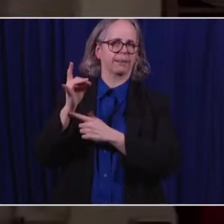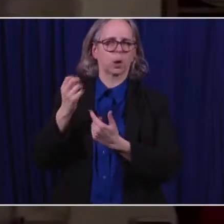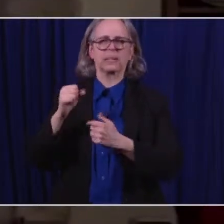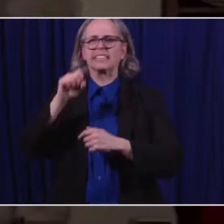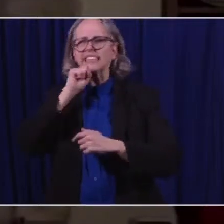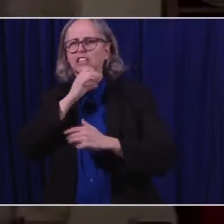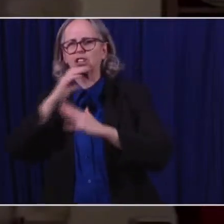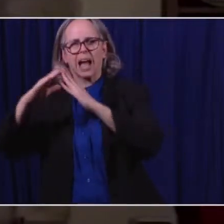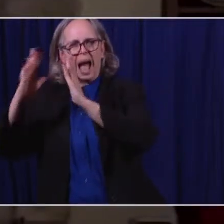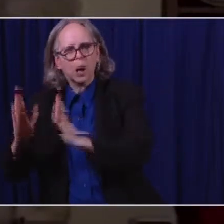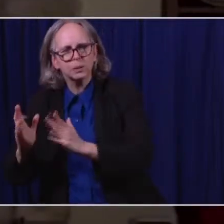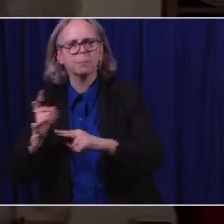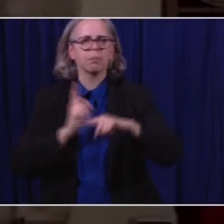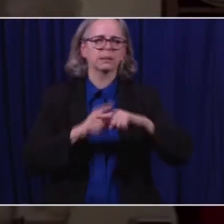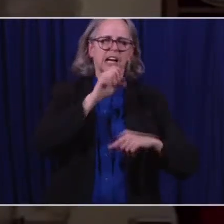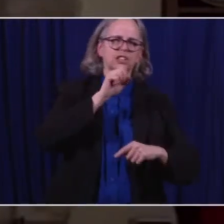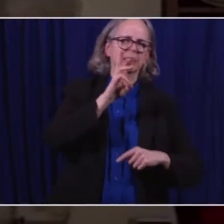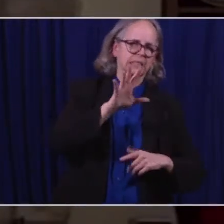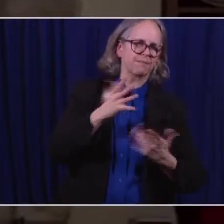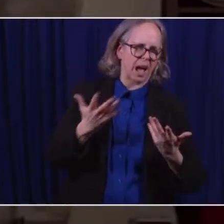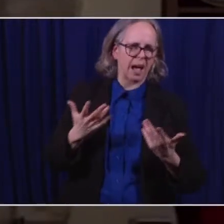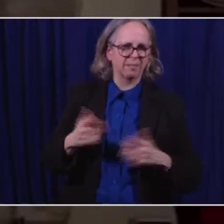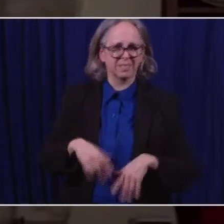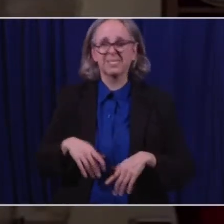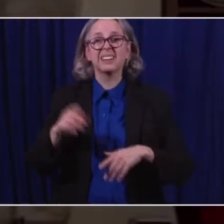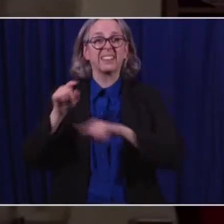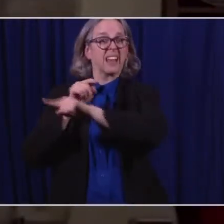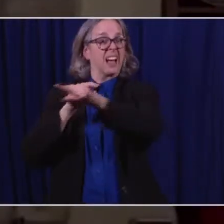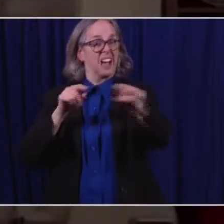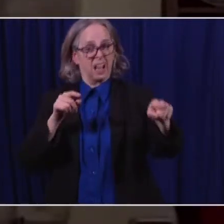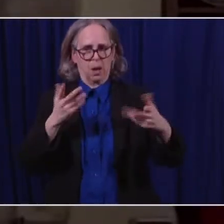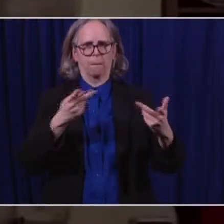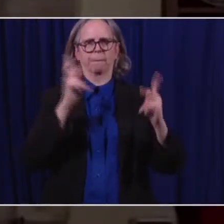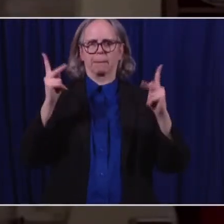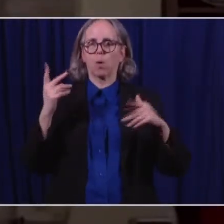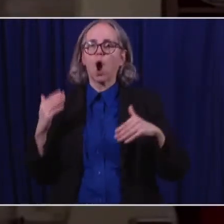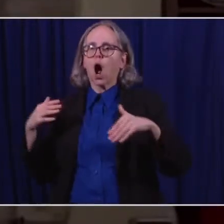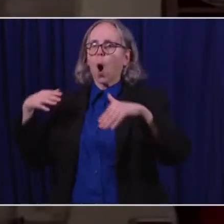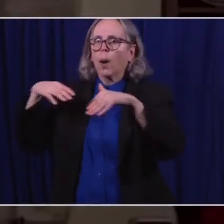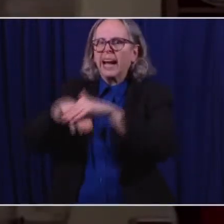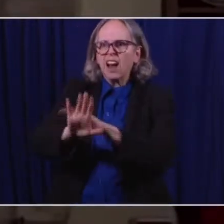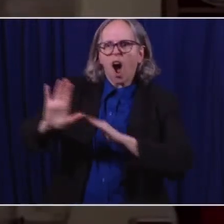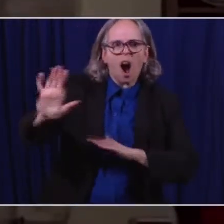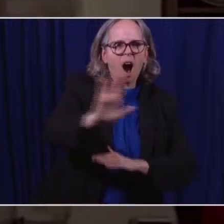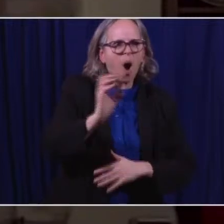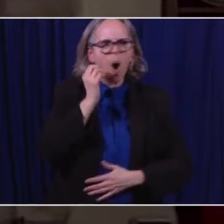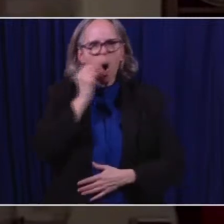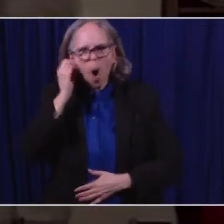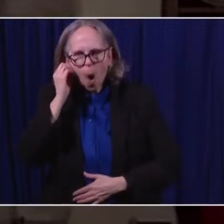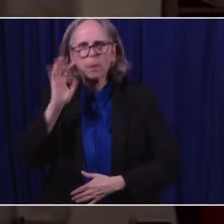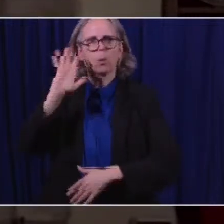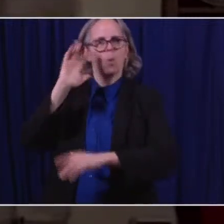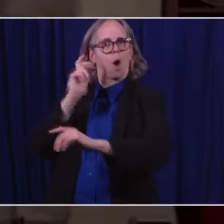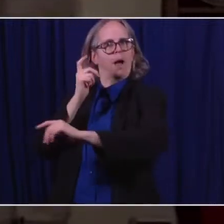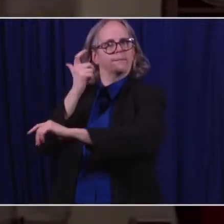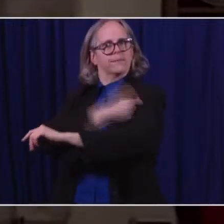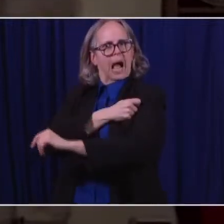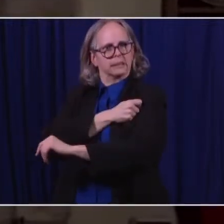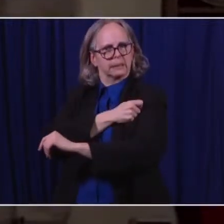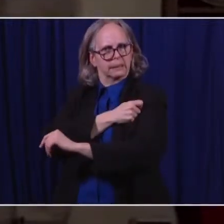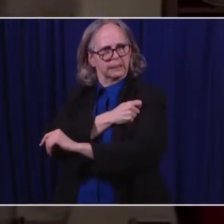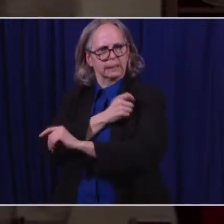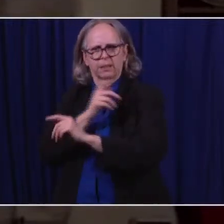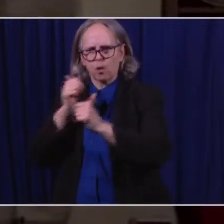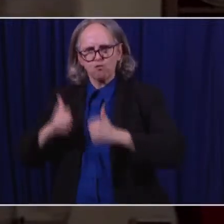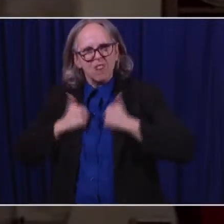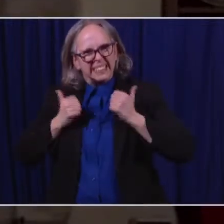these settings and have the majority of people at least be able to be eligible to get the vaccine. If we went in today, we'd